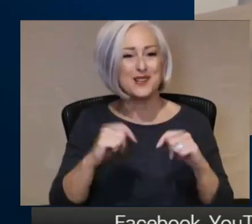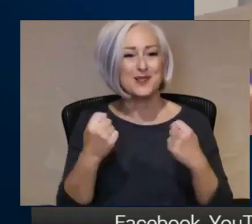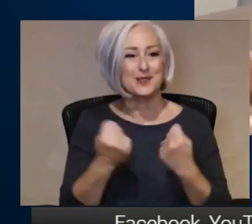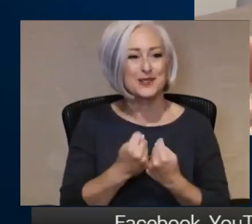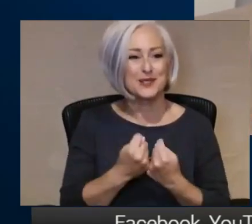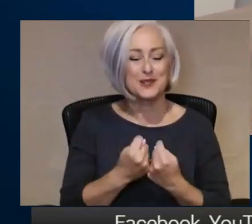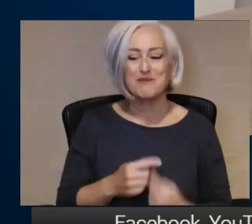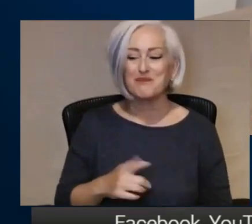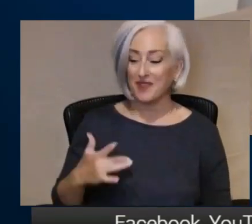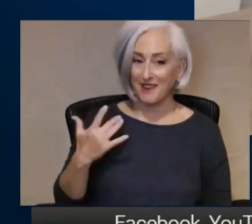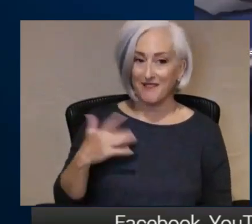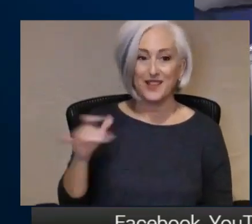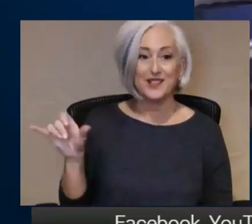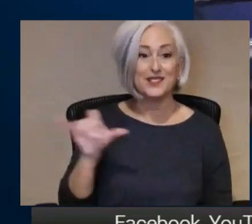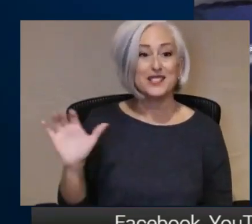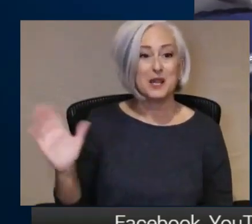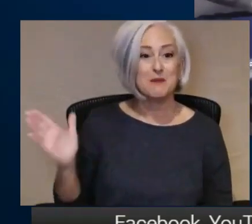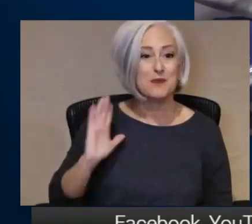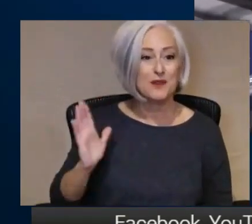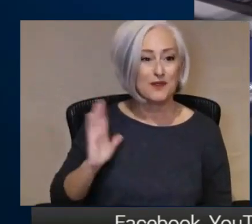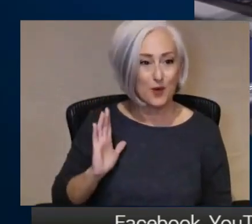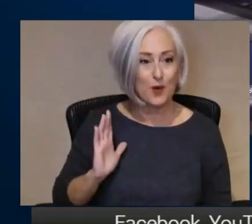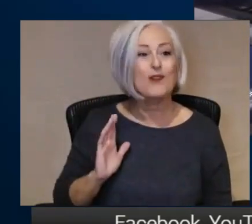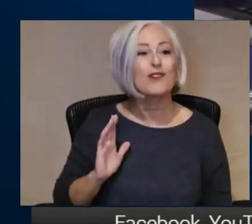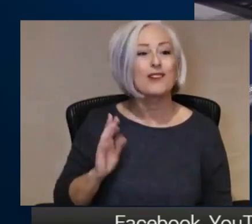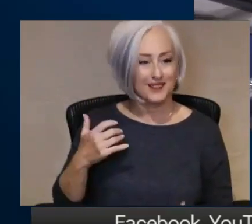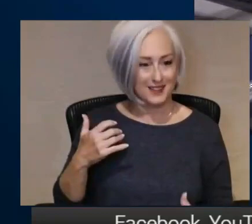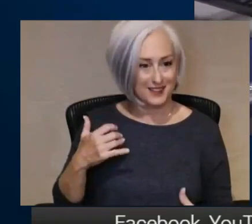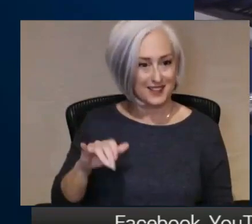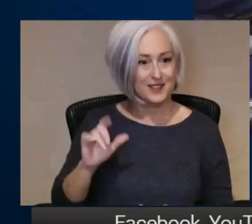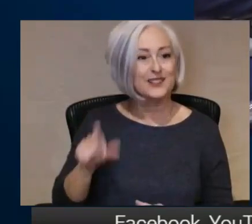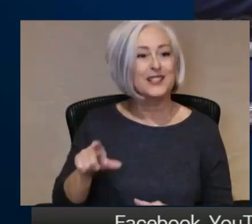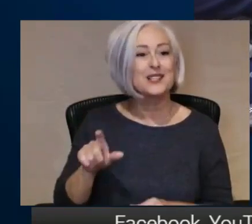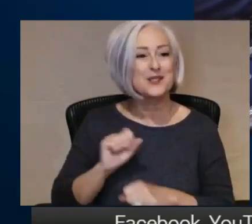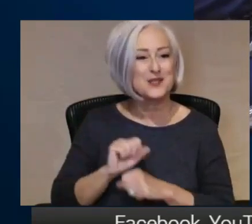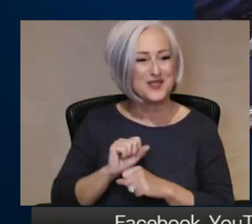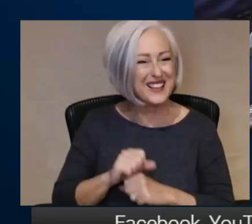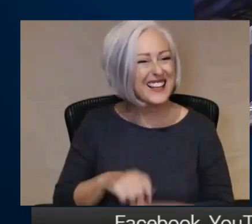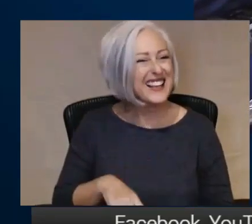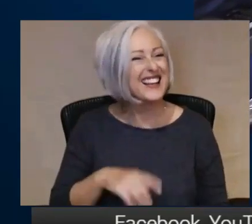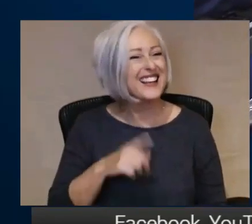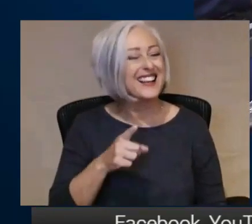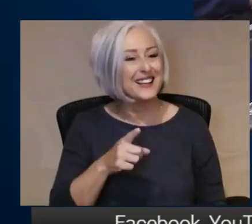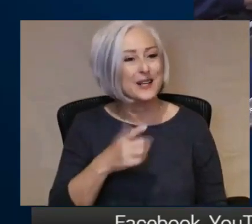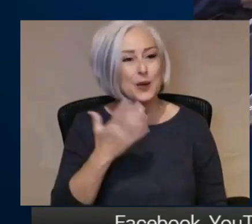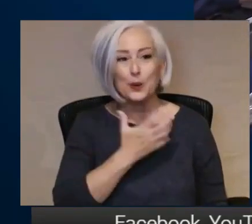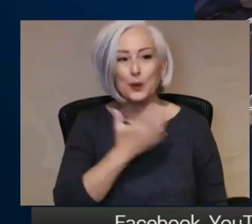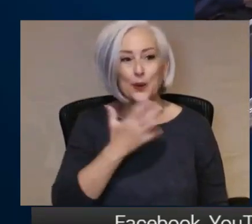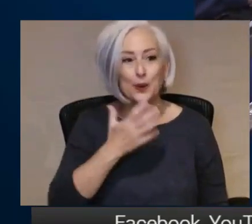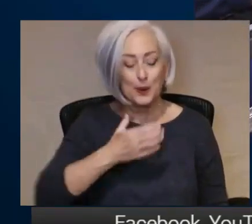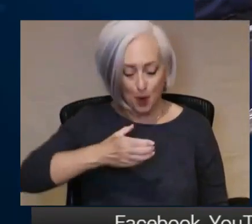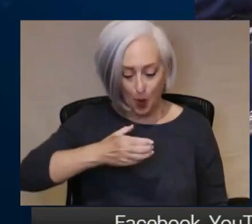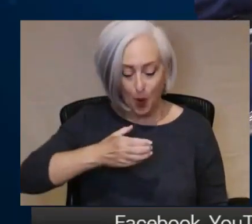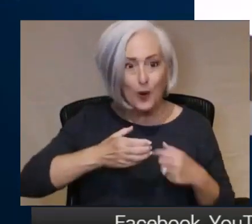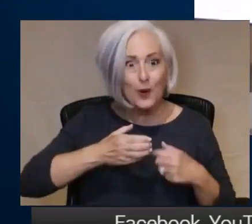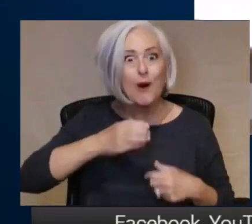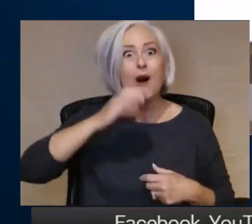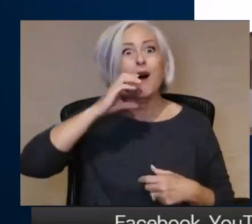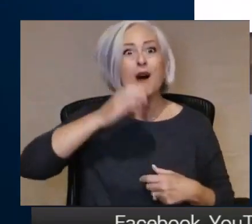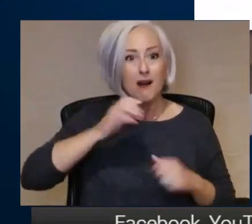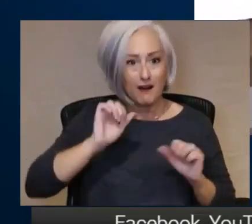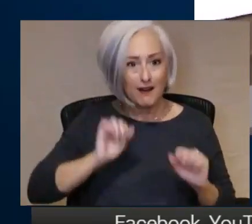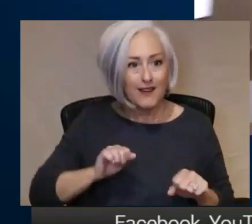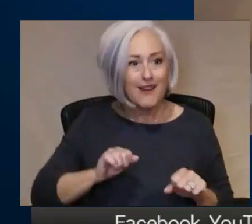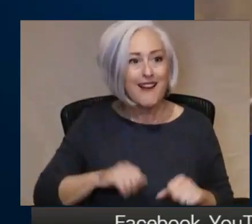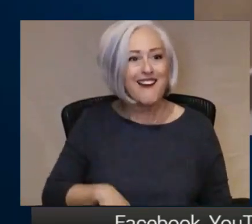I still have to work on the writing. Whoa. A lot. Rich saw a huge difference, holding